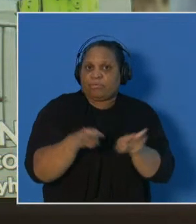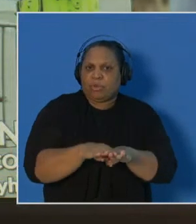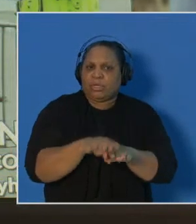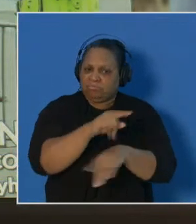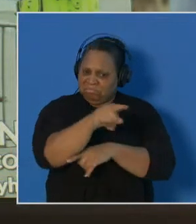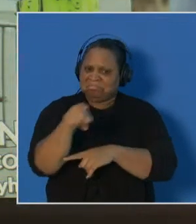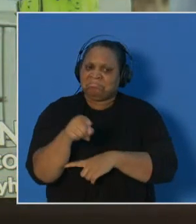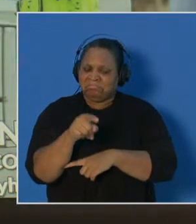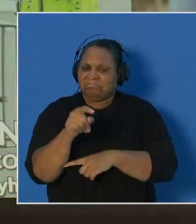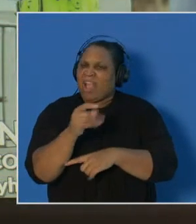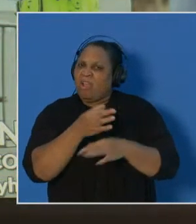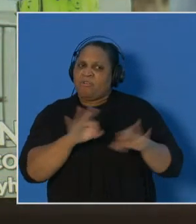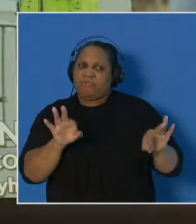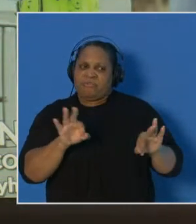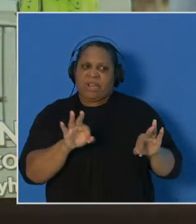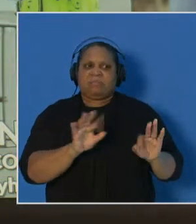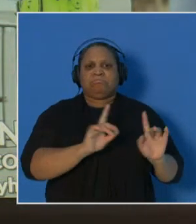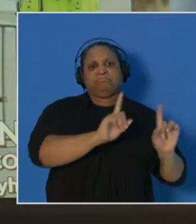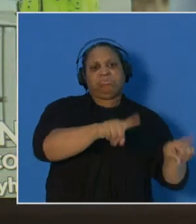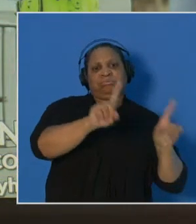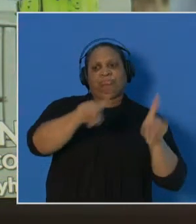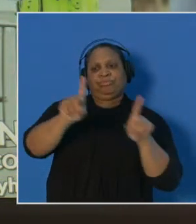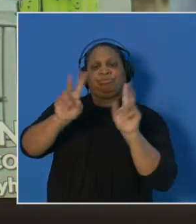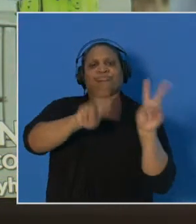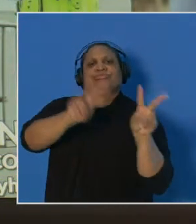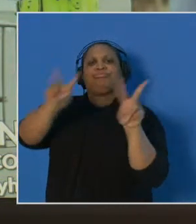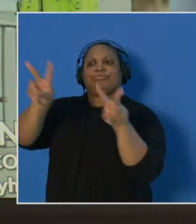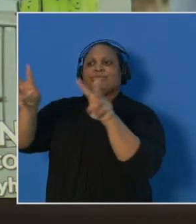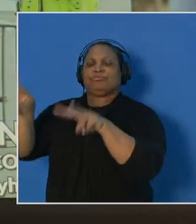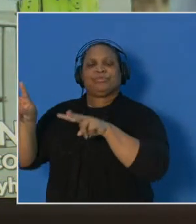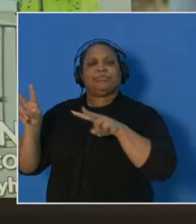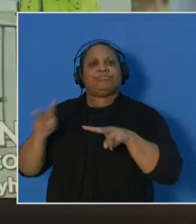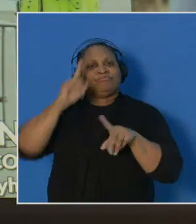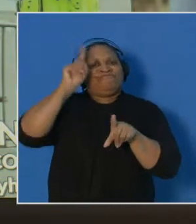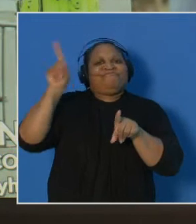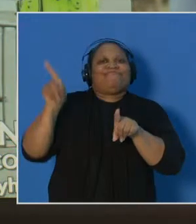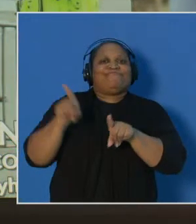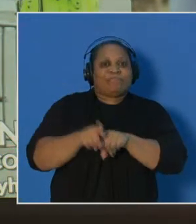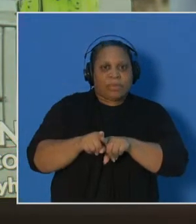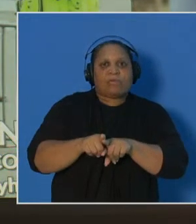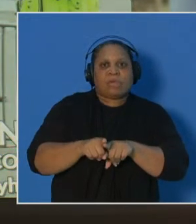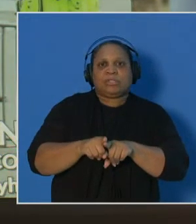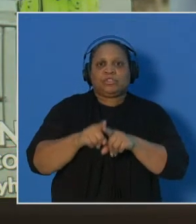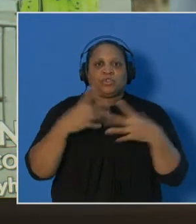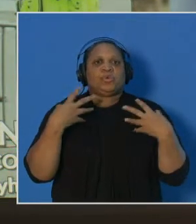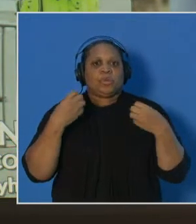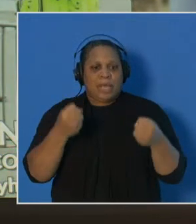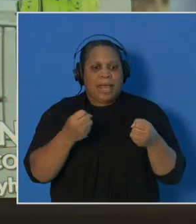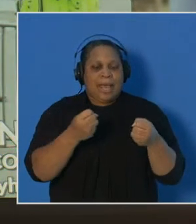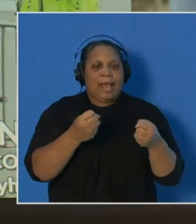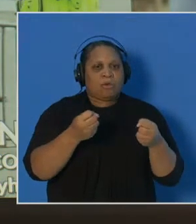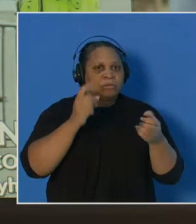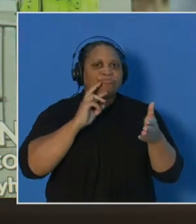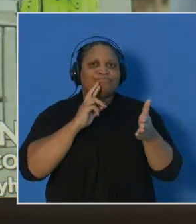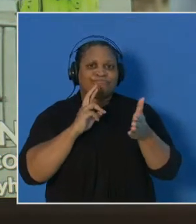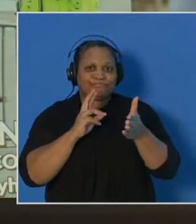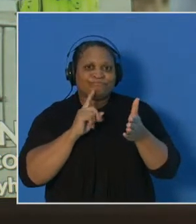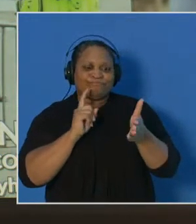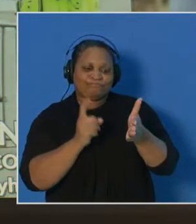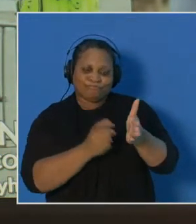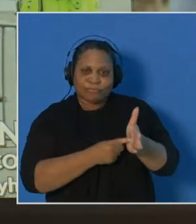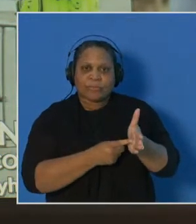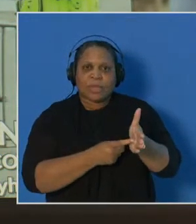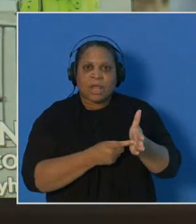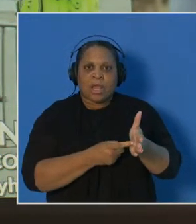be able to have the freedom of movement, adhering to the health guidelines available at the time. Testing will be